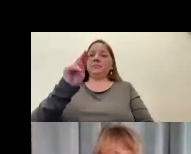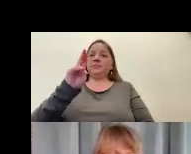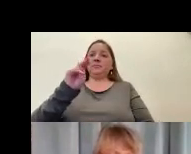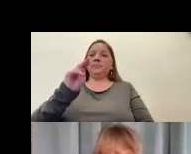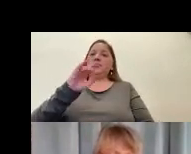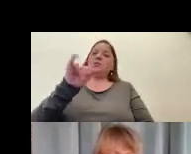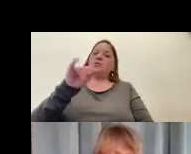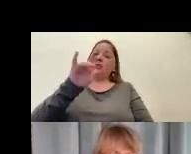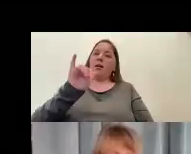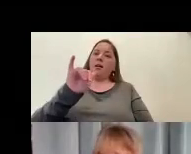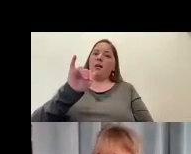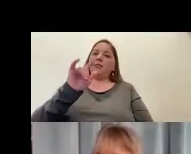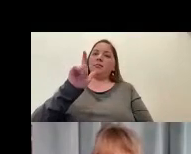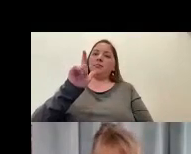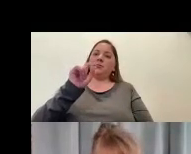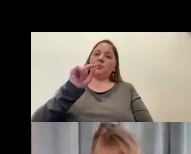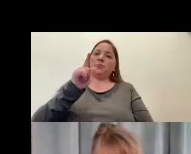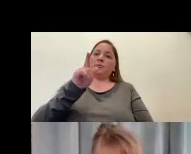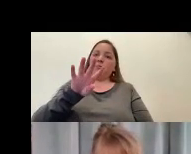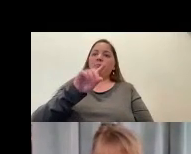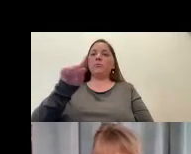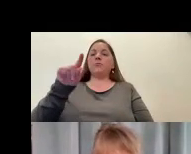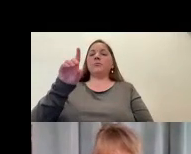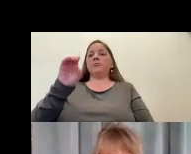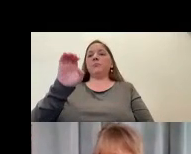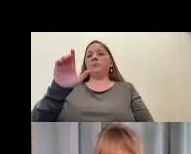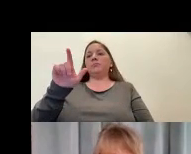743 riders countywide and provided